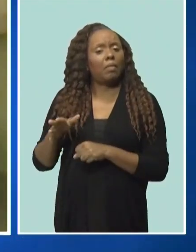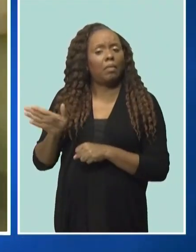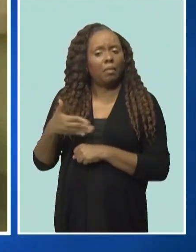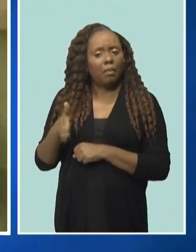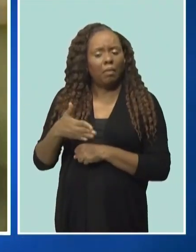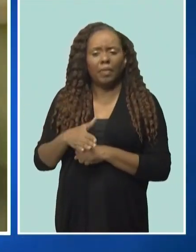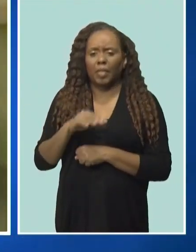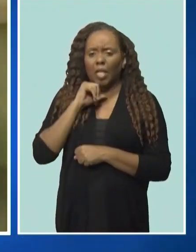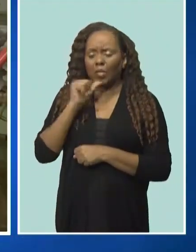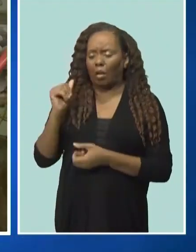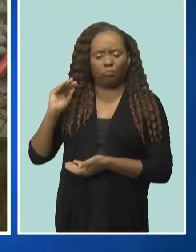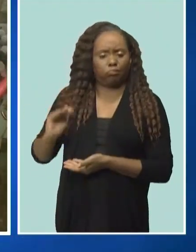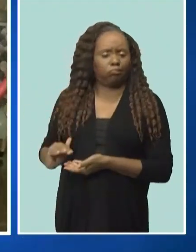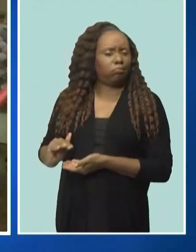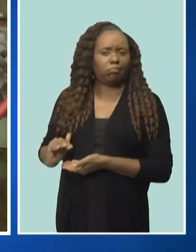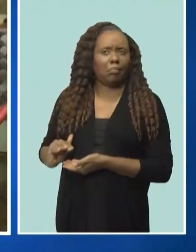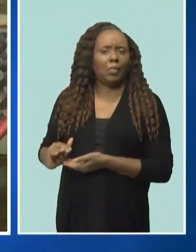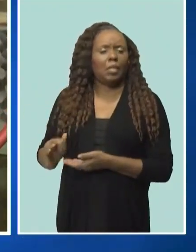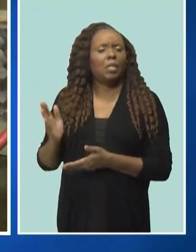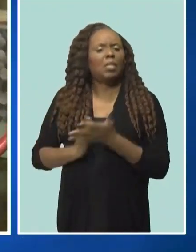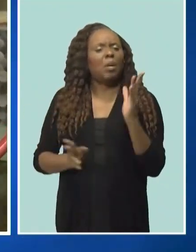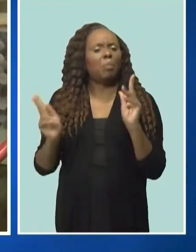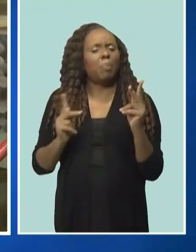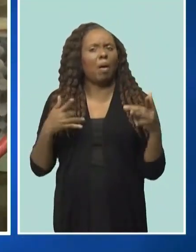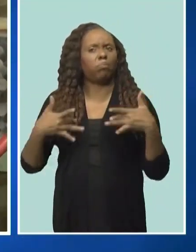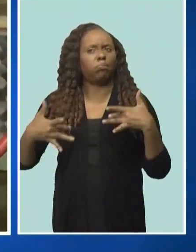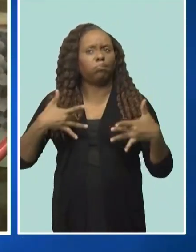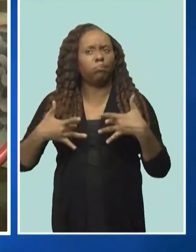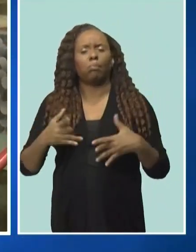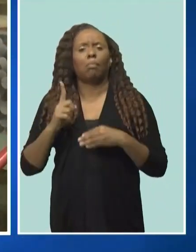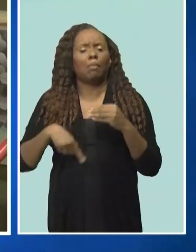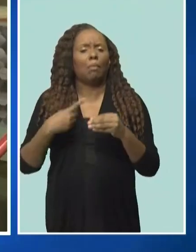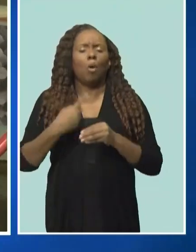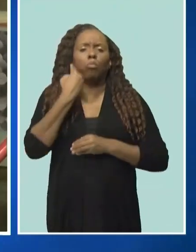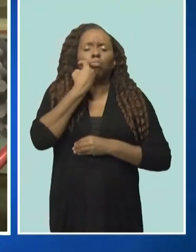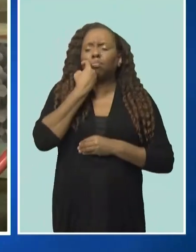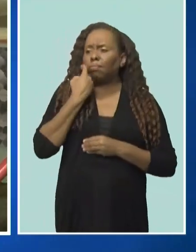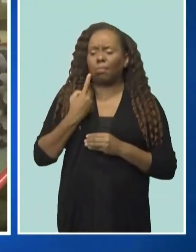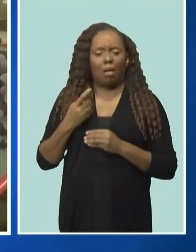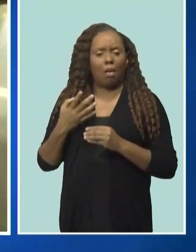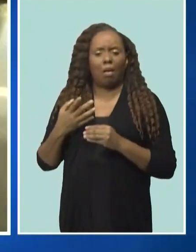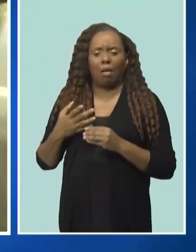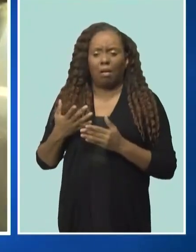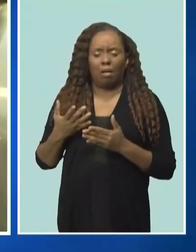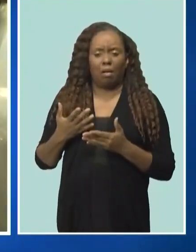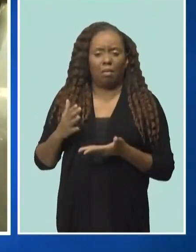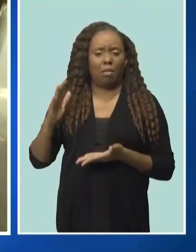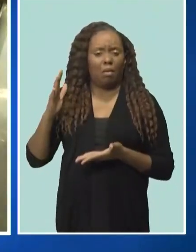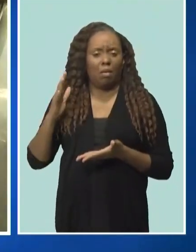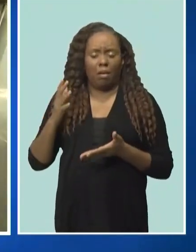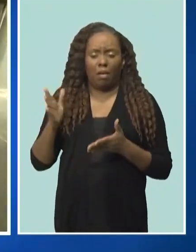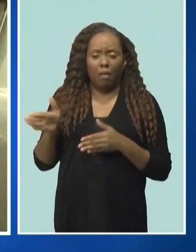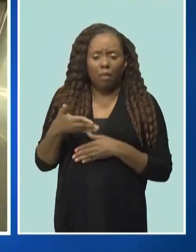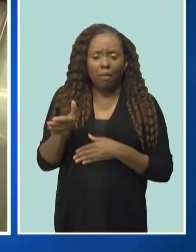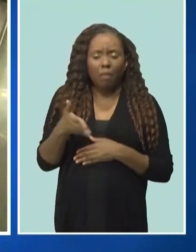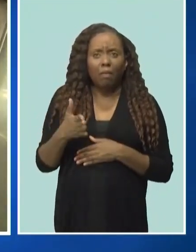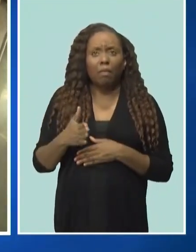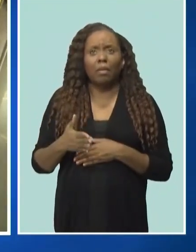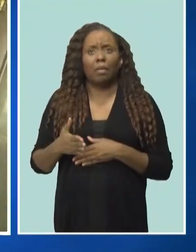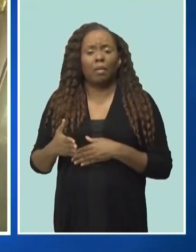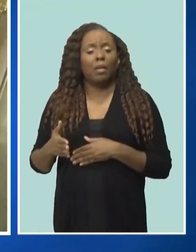comments come against the backdrop of concerns raised on social media in recent days and a meeting held with the island's 5